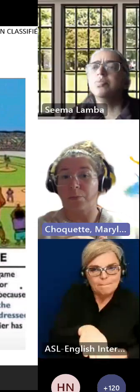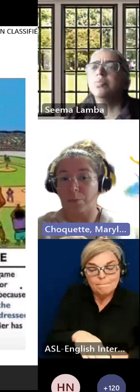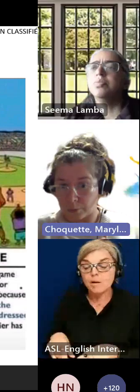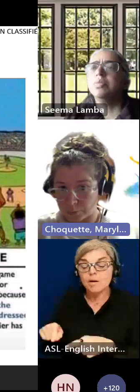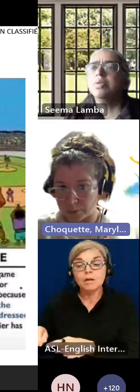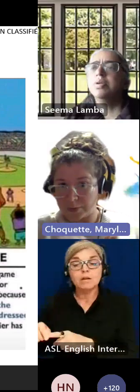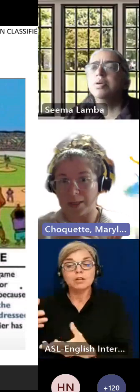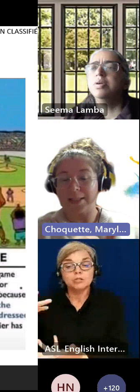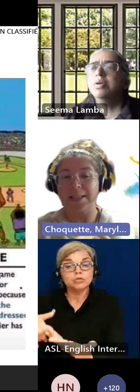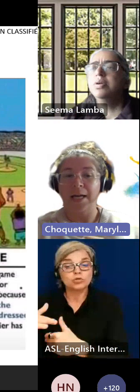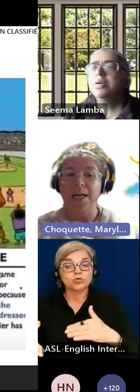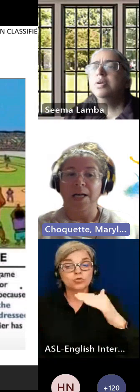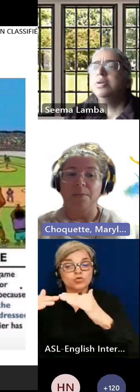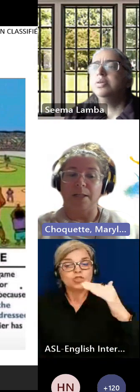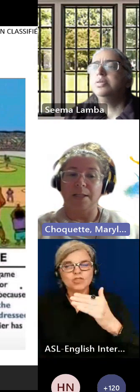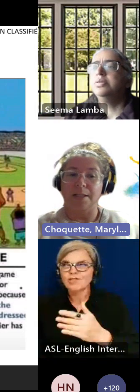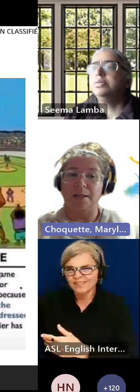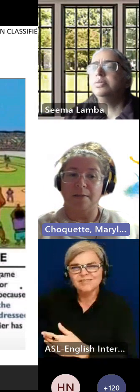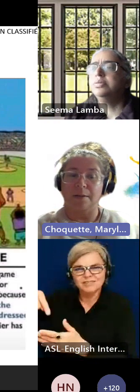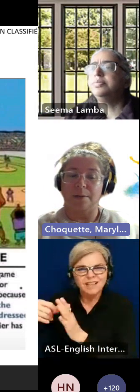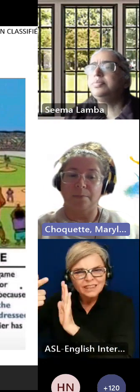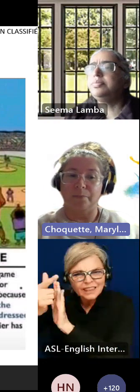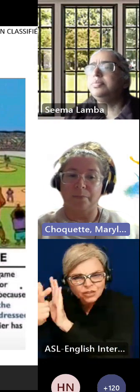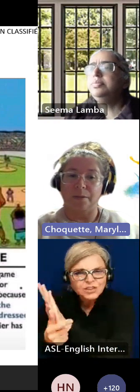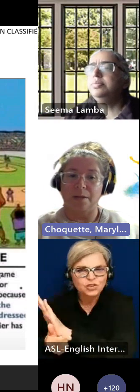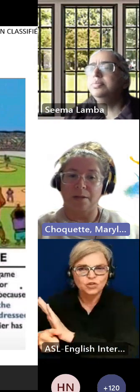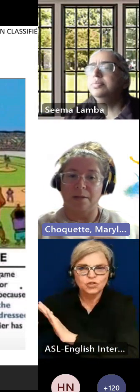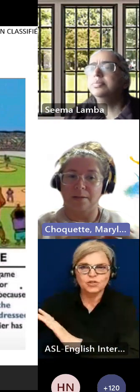concrete progress, but it's not